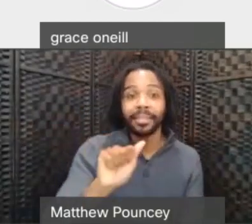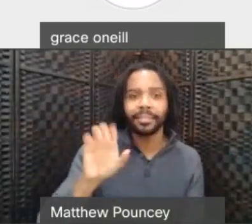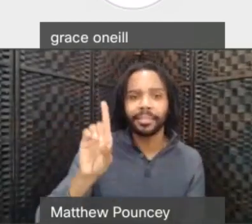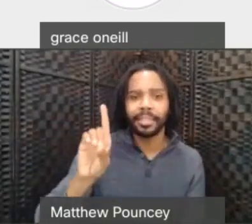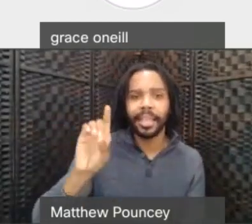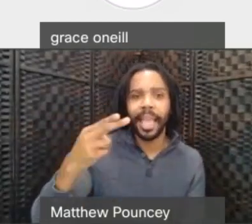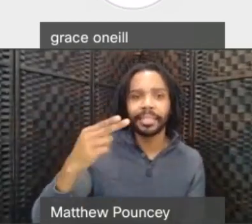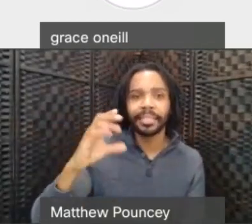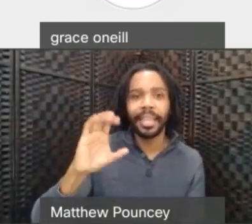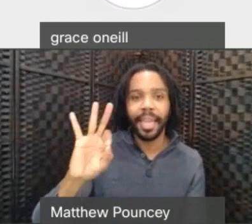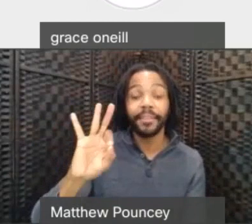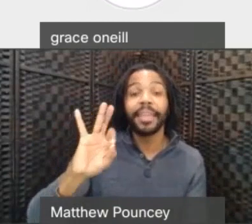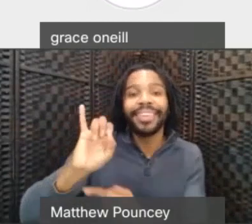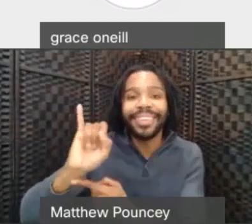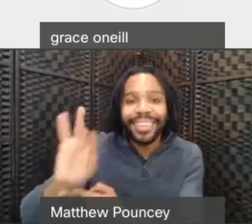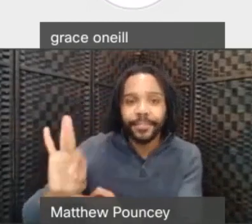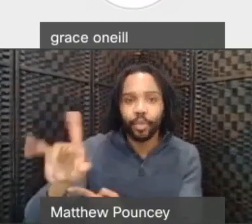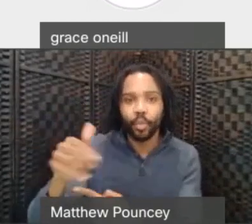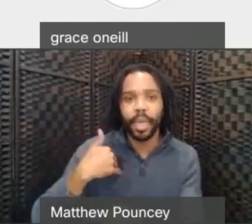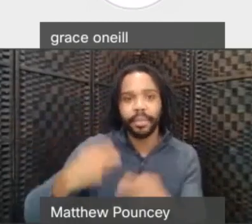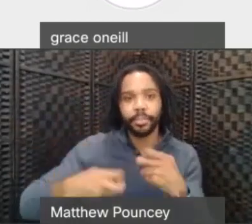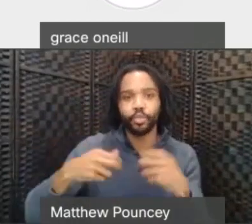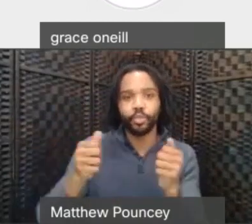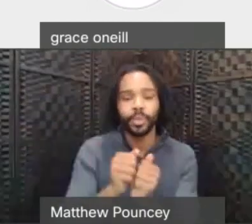when there are issues with EVV.